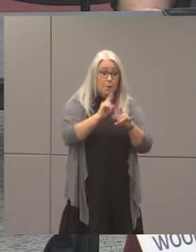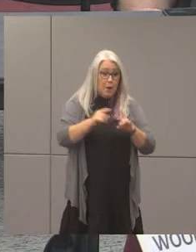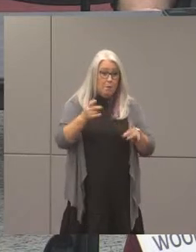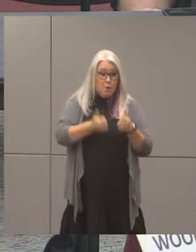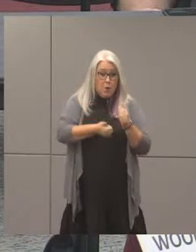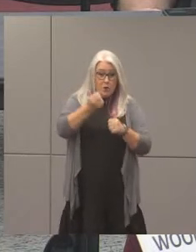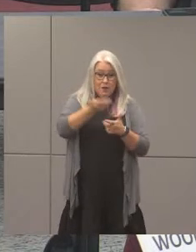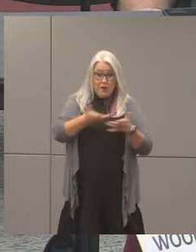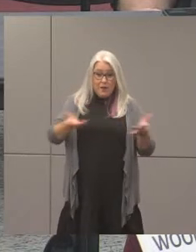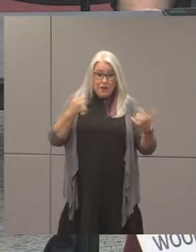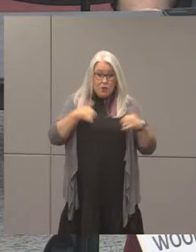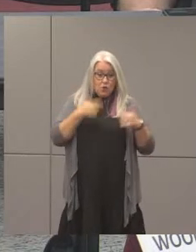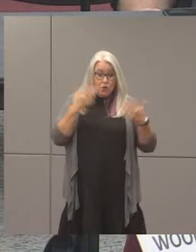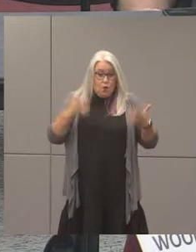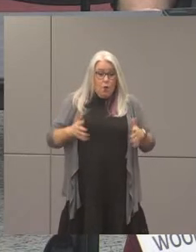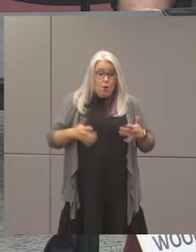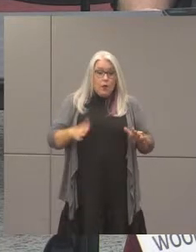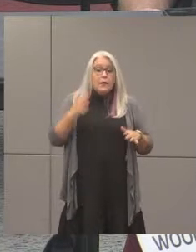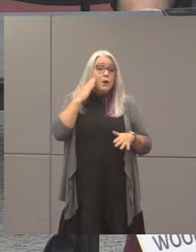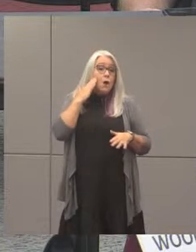know.